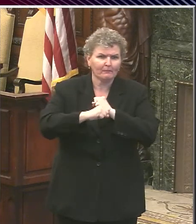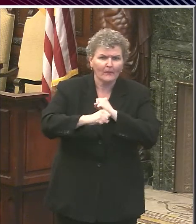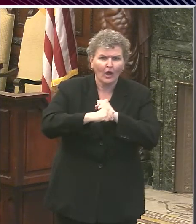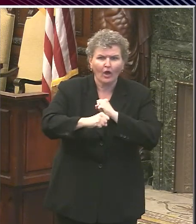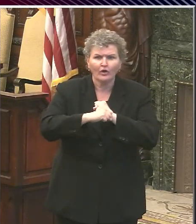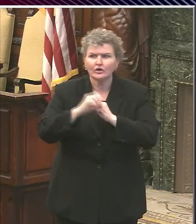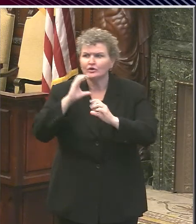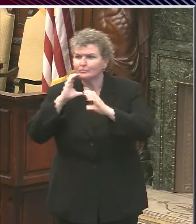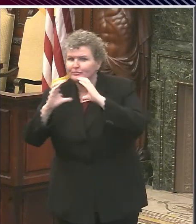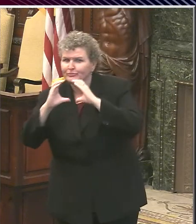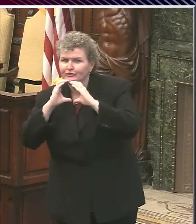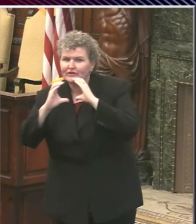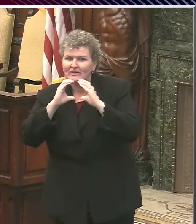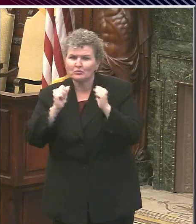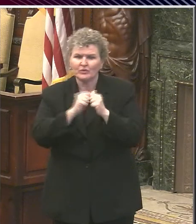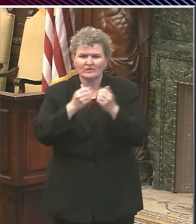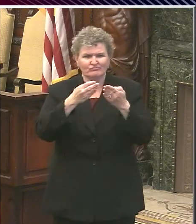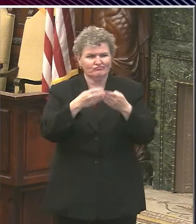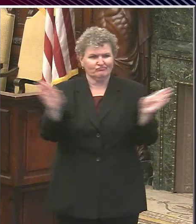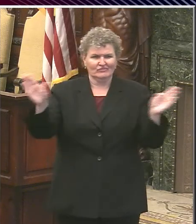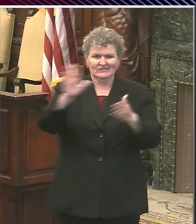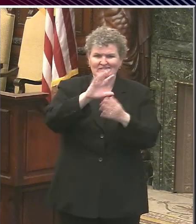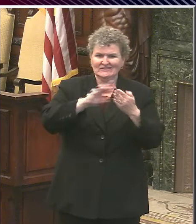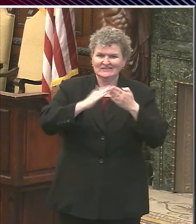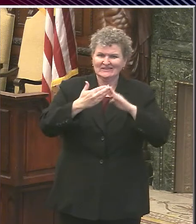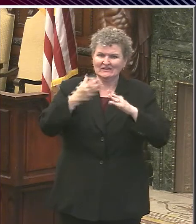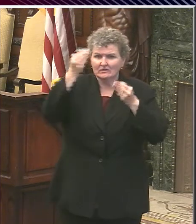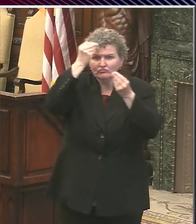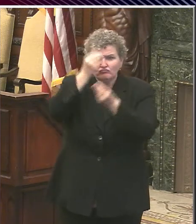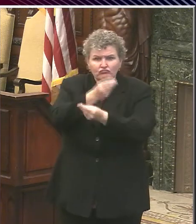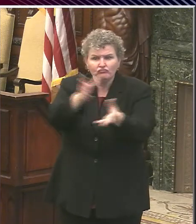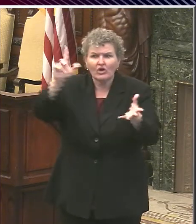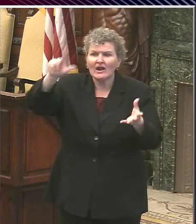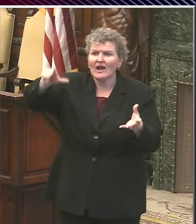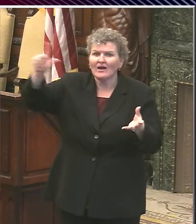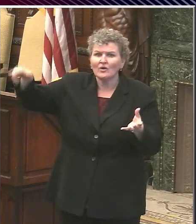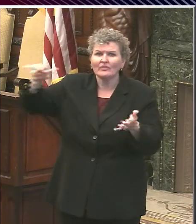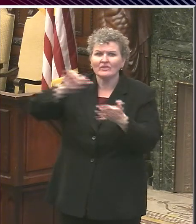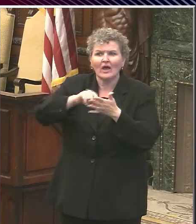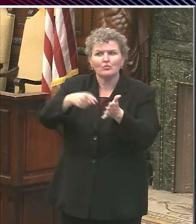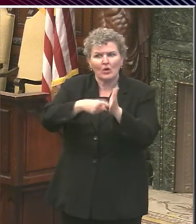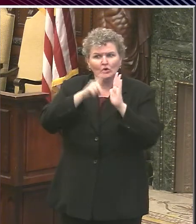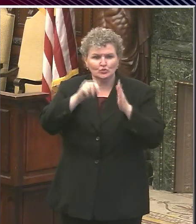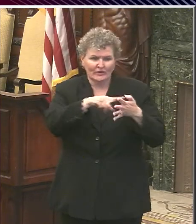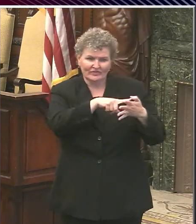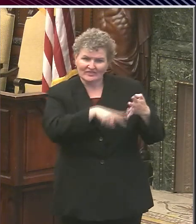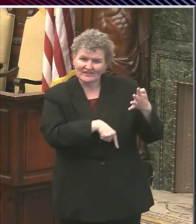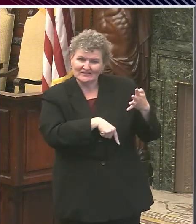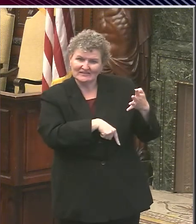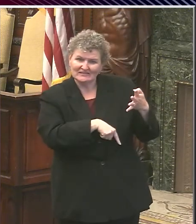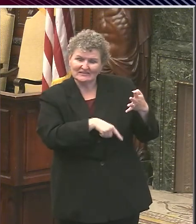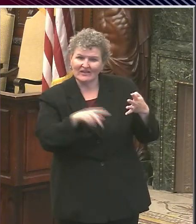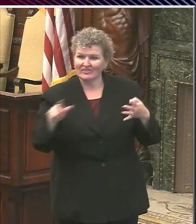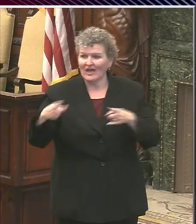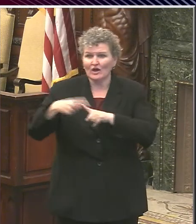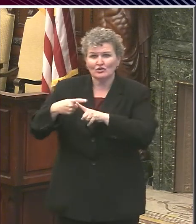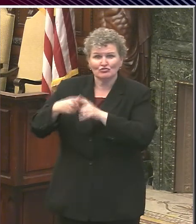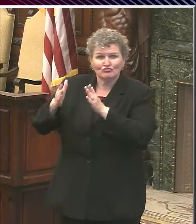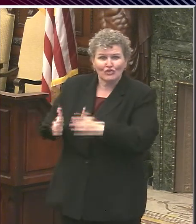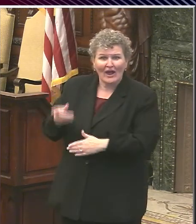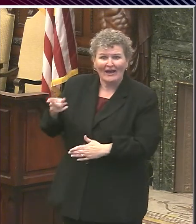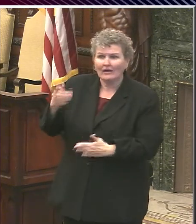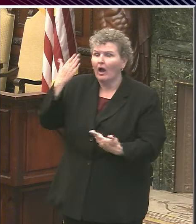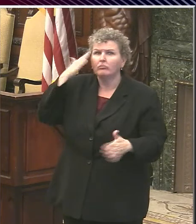communication citywide to tell landlords that they're going to be required to do this? Because tenants may see this or